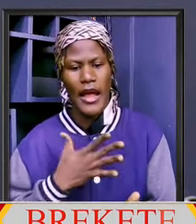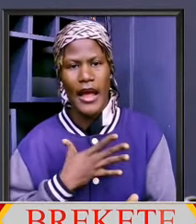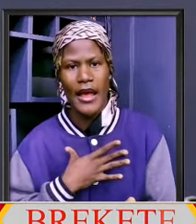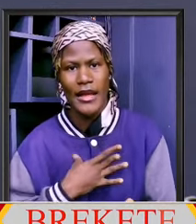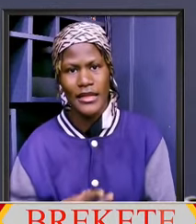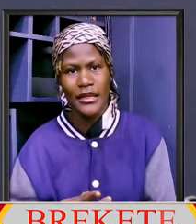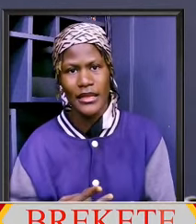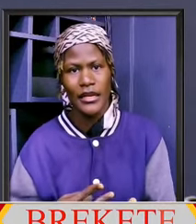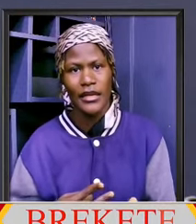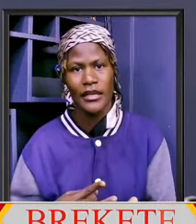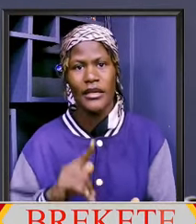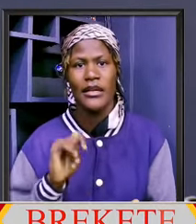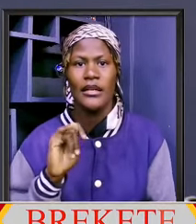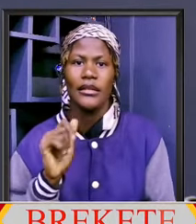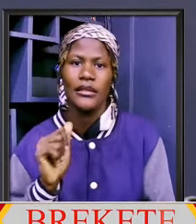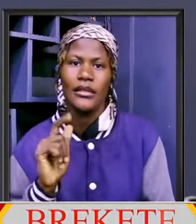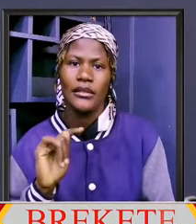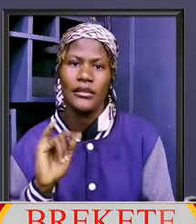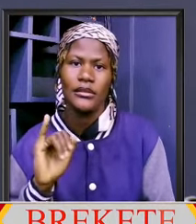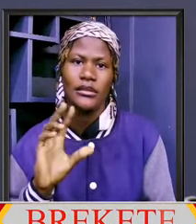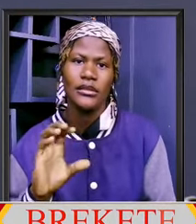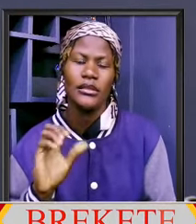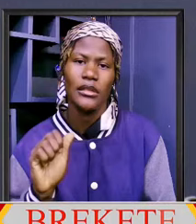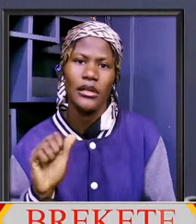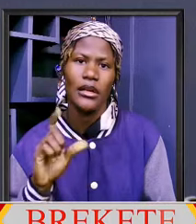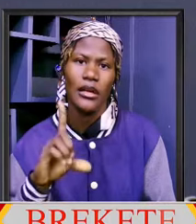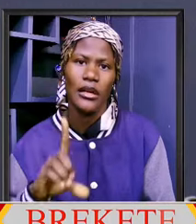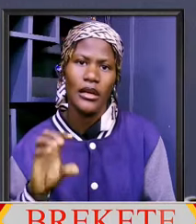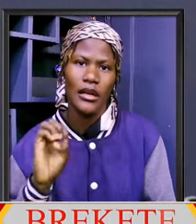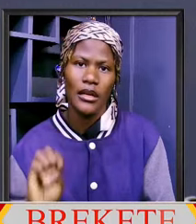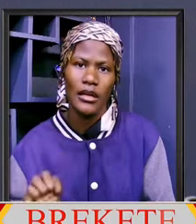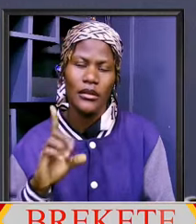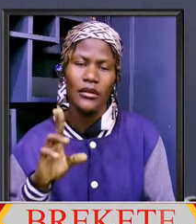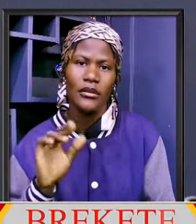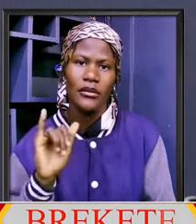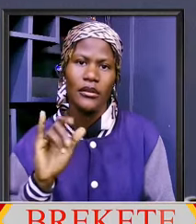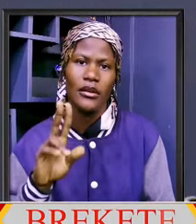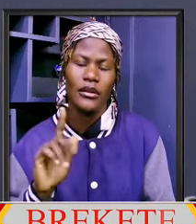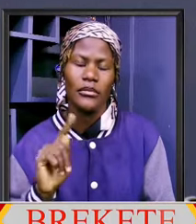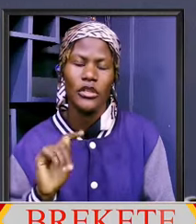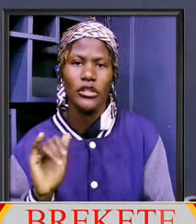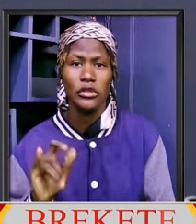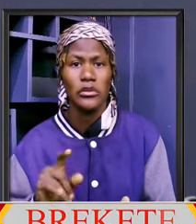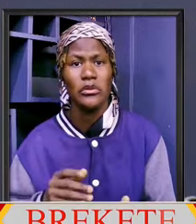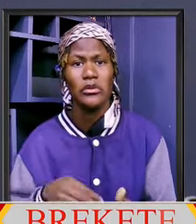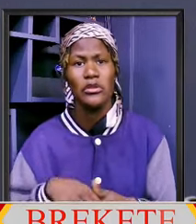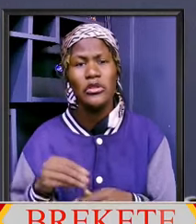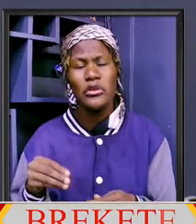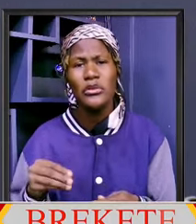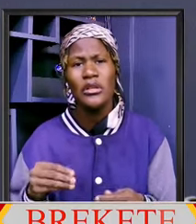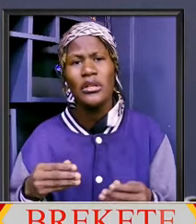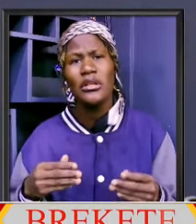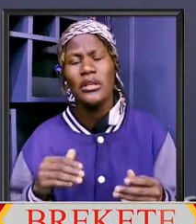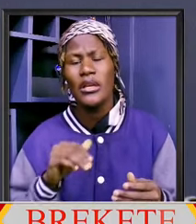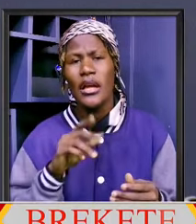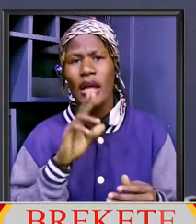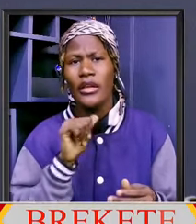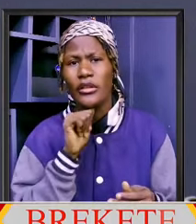tactical rehabilitation within they give them. But some of them are not happy still, even when you send them to that center.